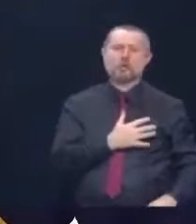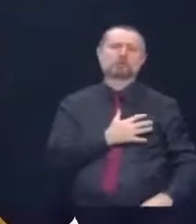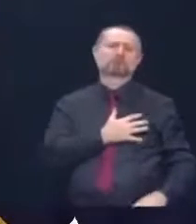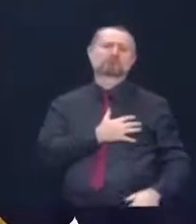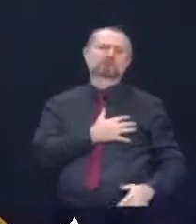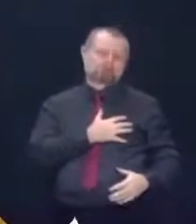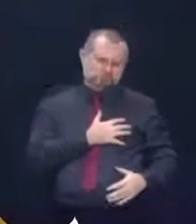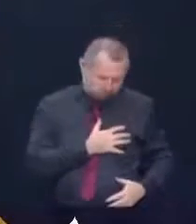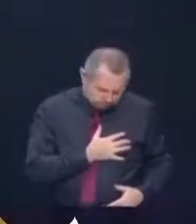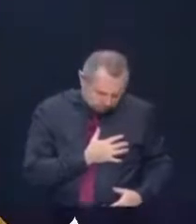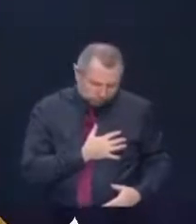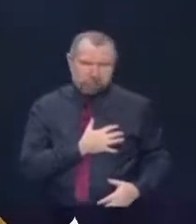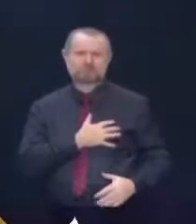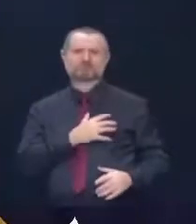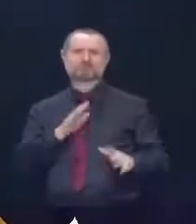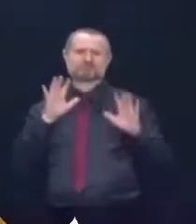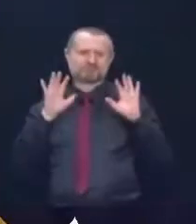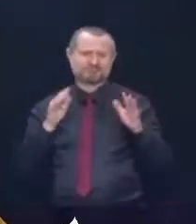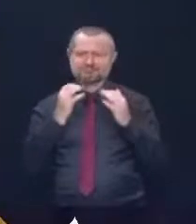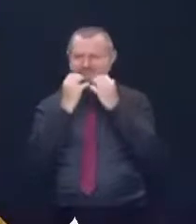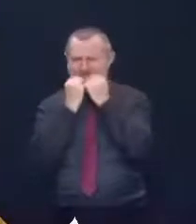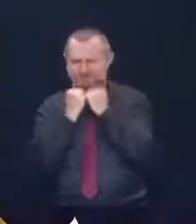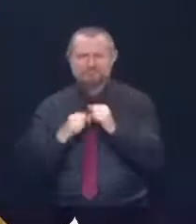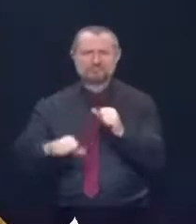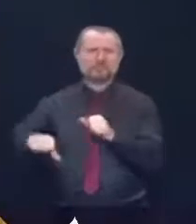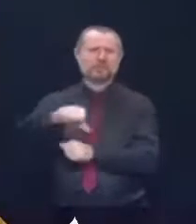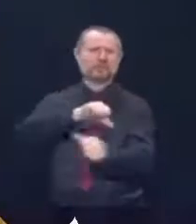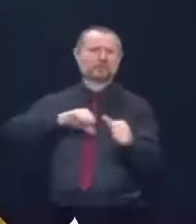exercises of social action, right?